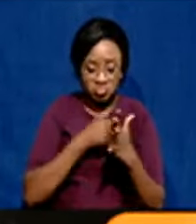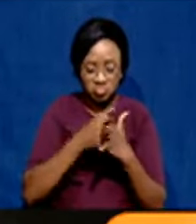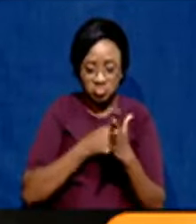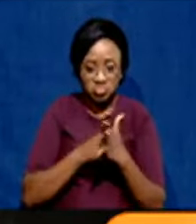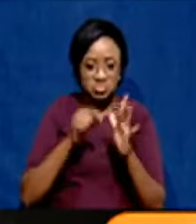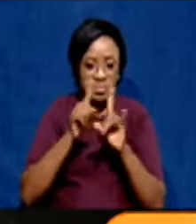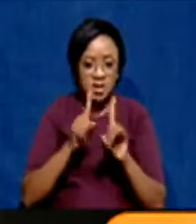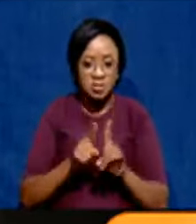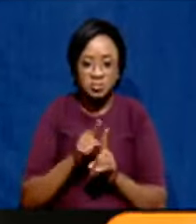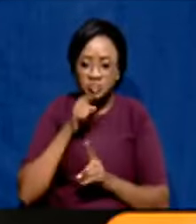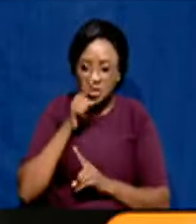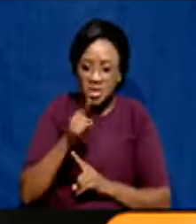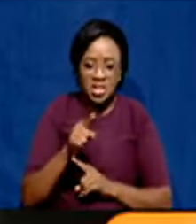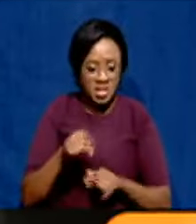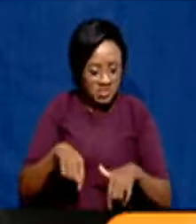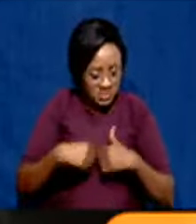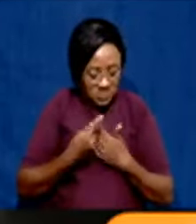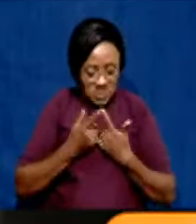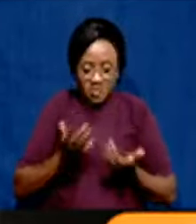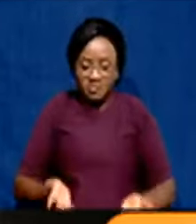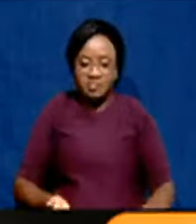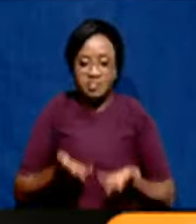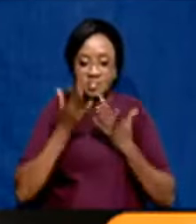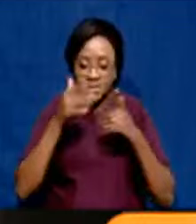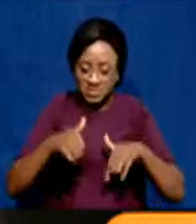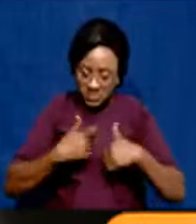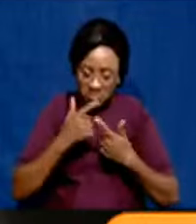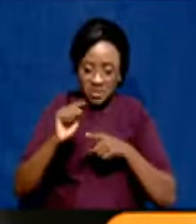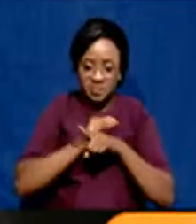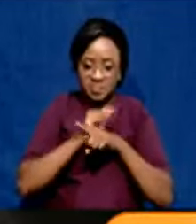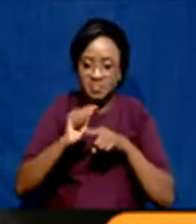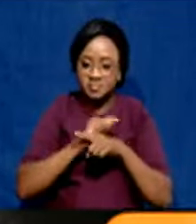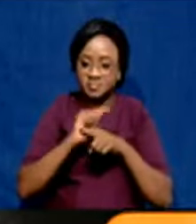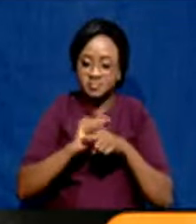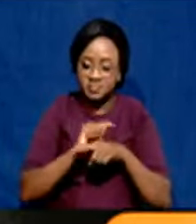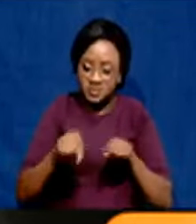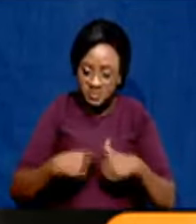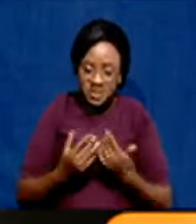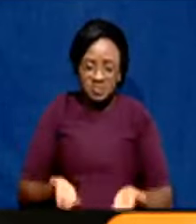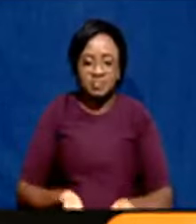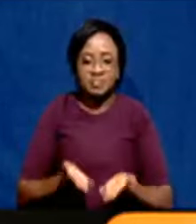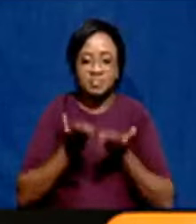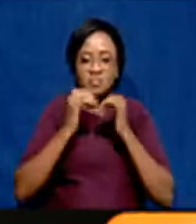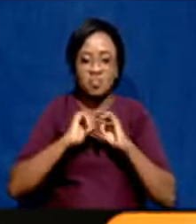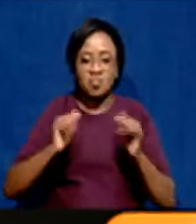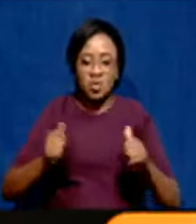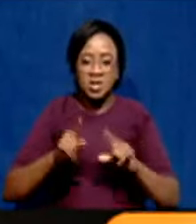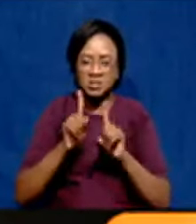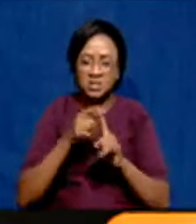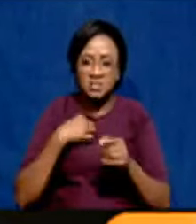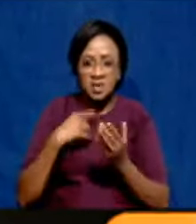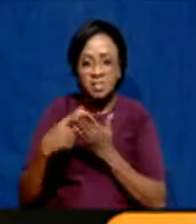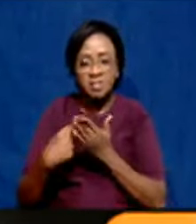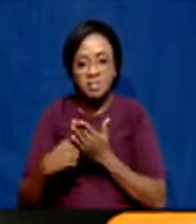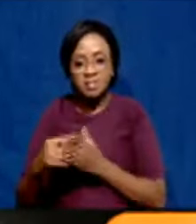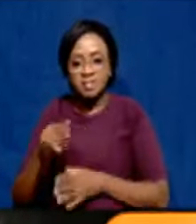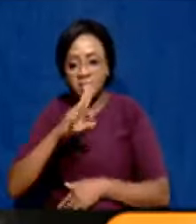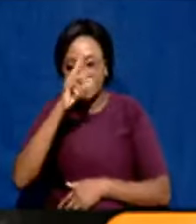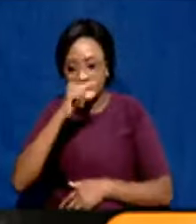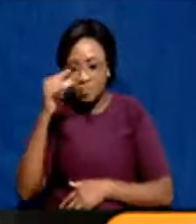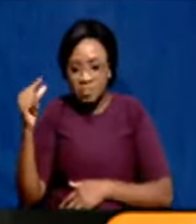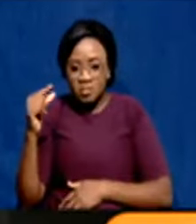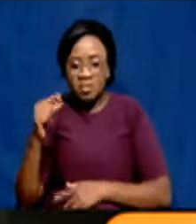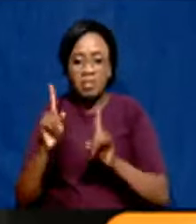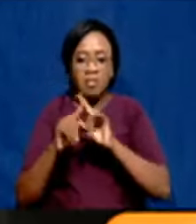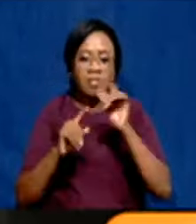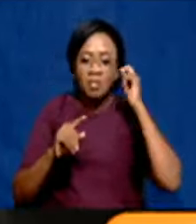said, he's a self-made marathoner. The conversation out in Uasin Gishu and also in